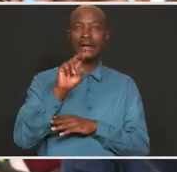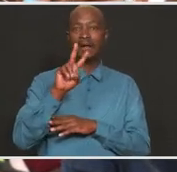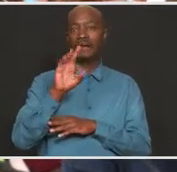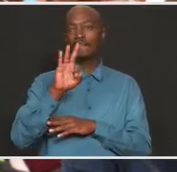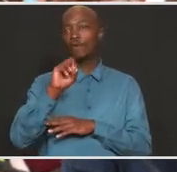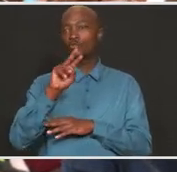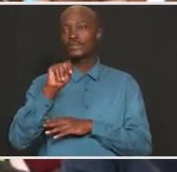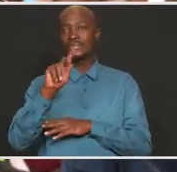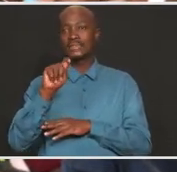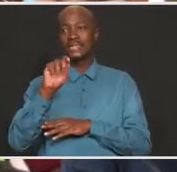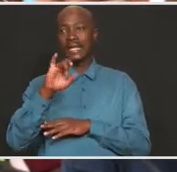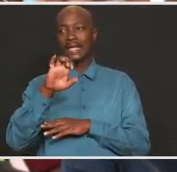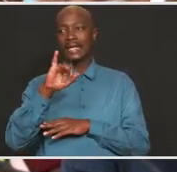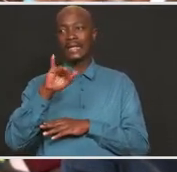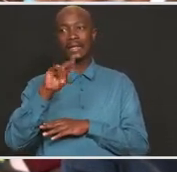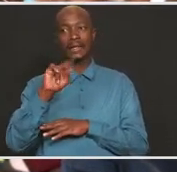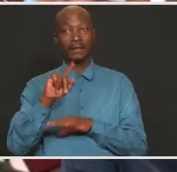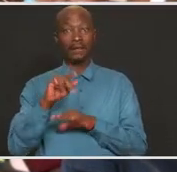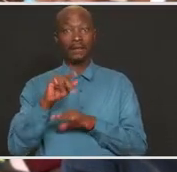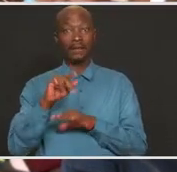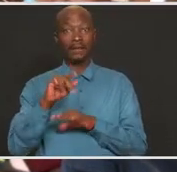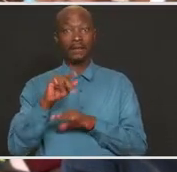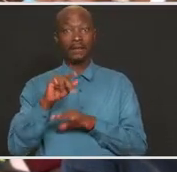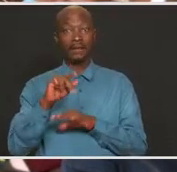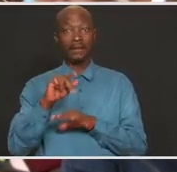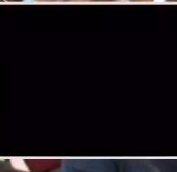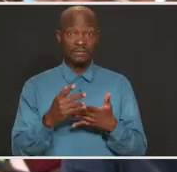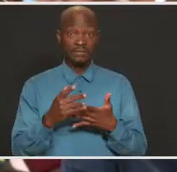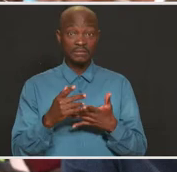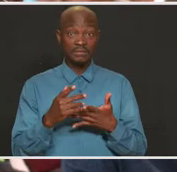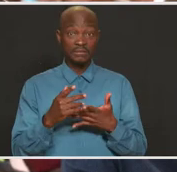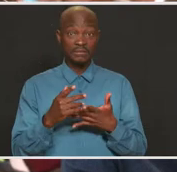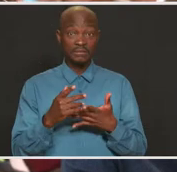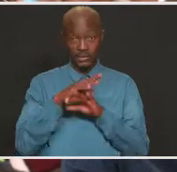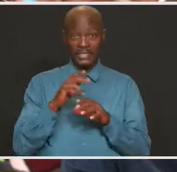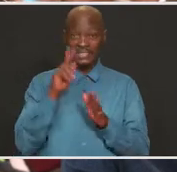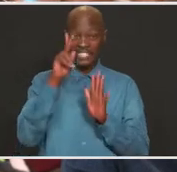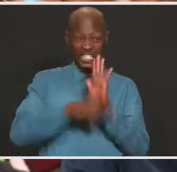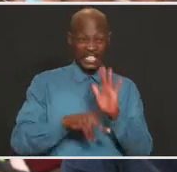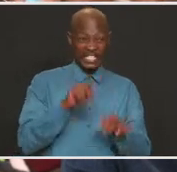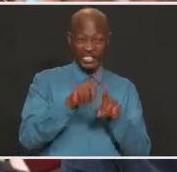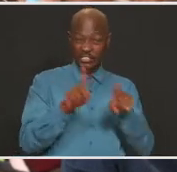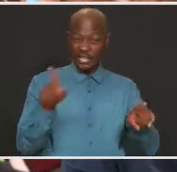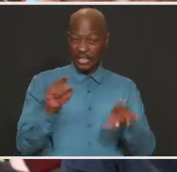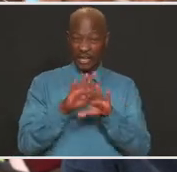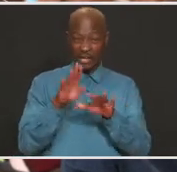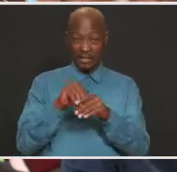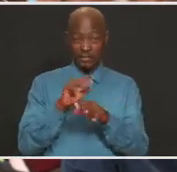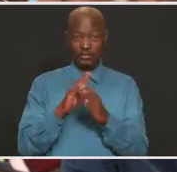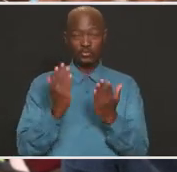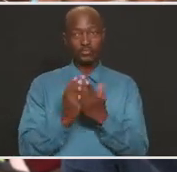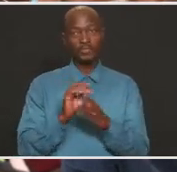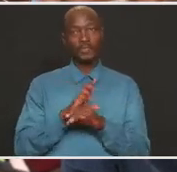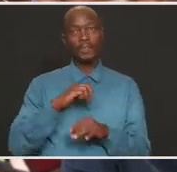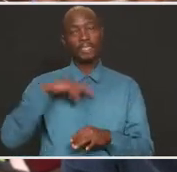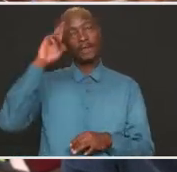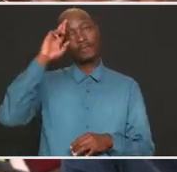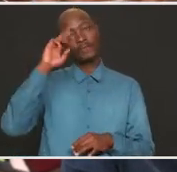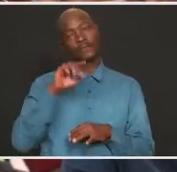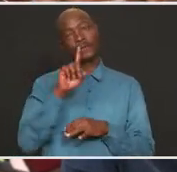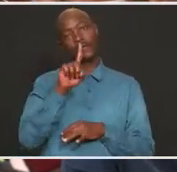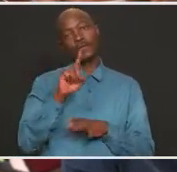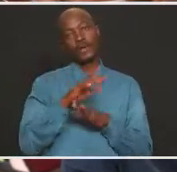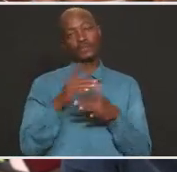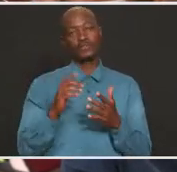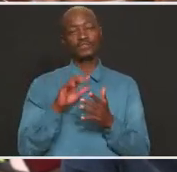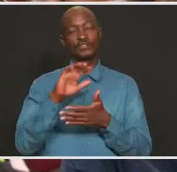I have seen kids killing one another at the school because of alcohol I remember one of the stories that was